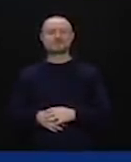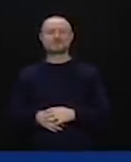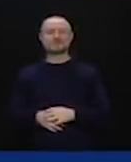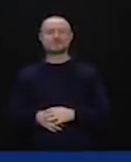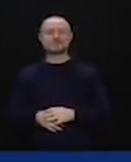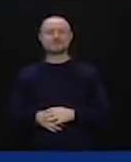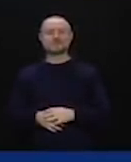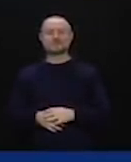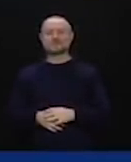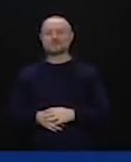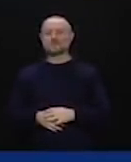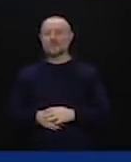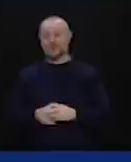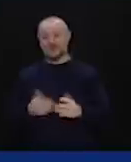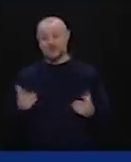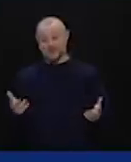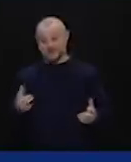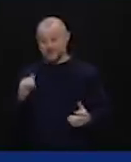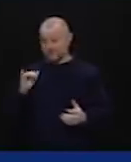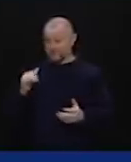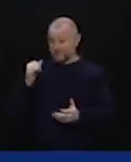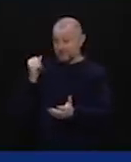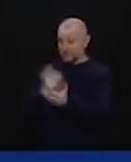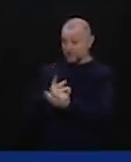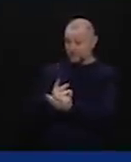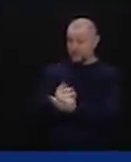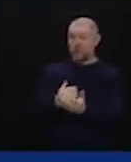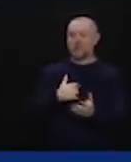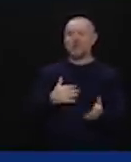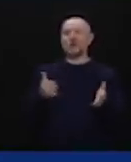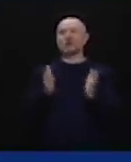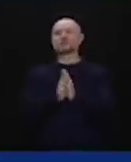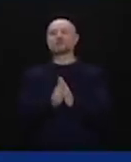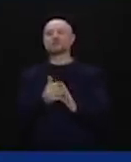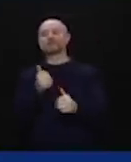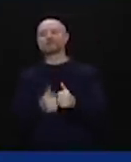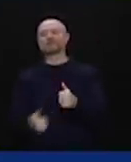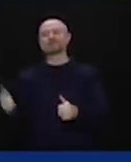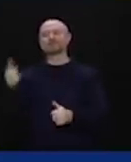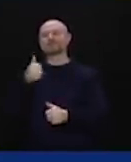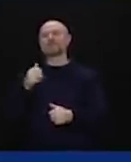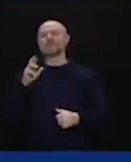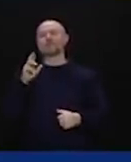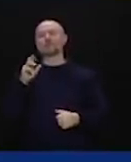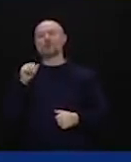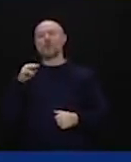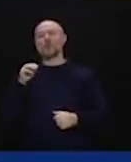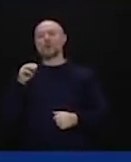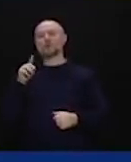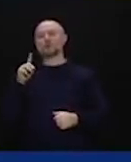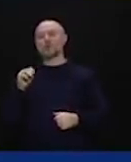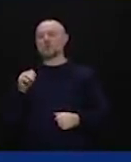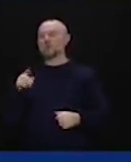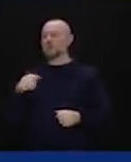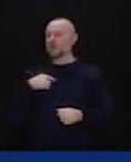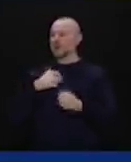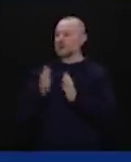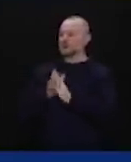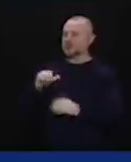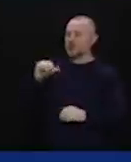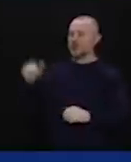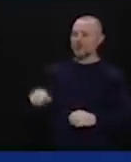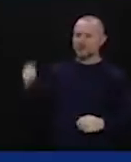And so when the bill passed, I asked Secretary Raimondo, our great, great Commerce Secretary, to come to Albany and meet with